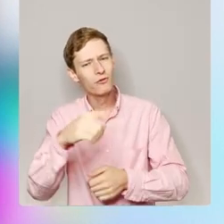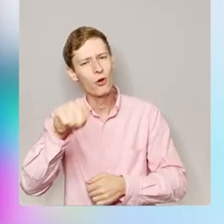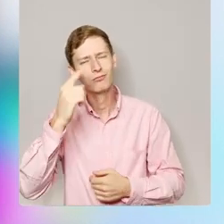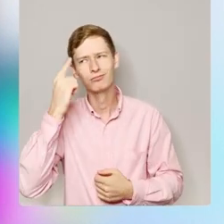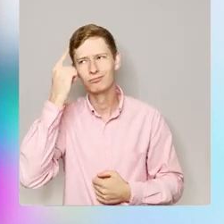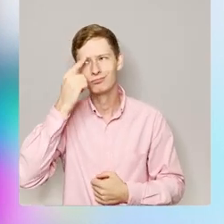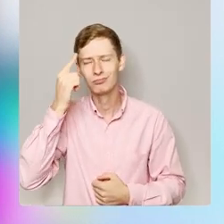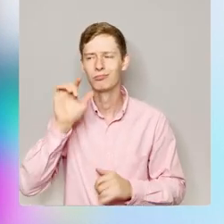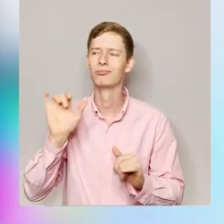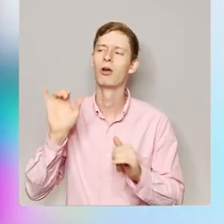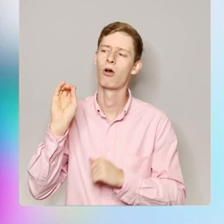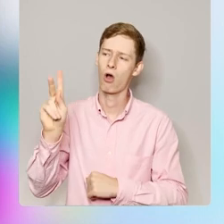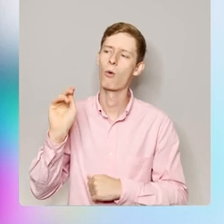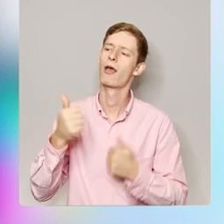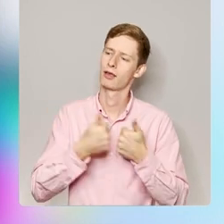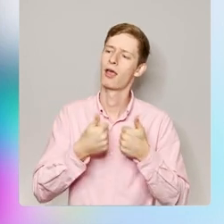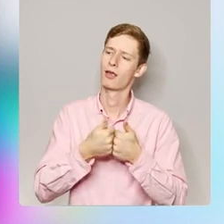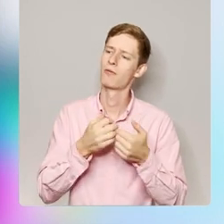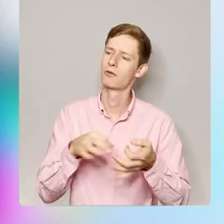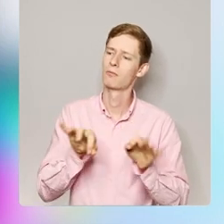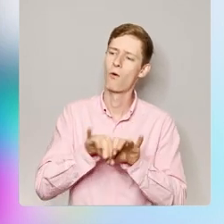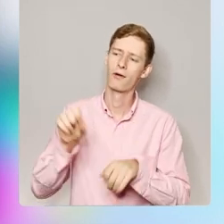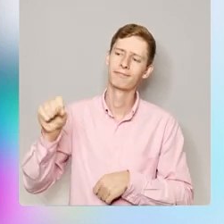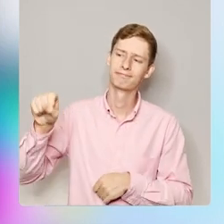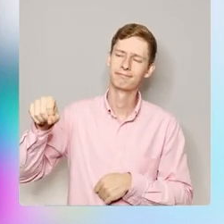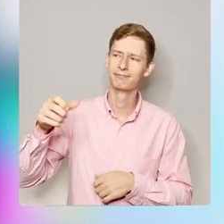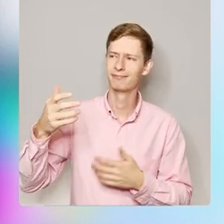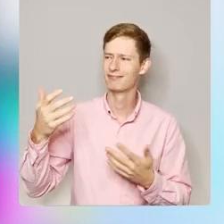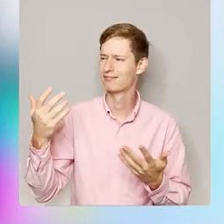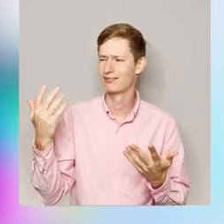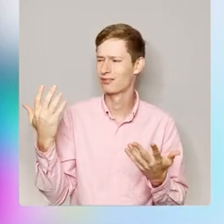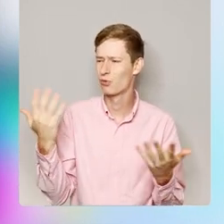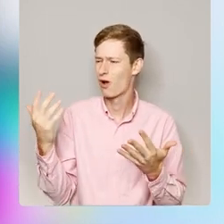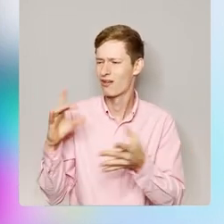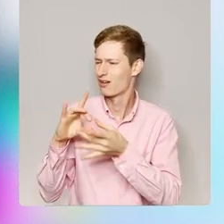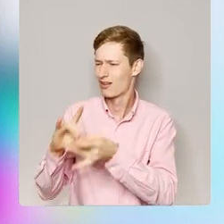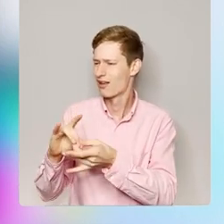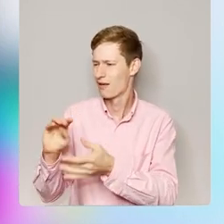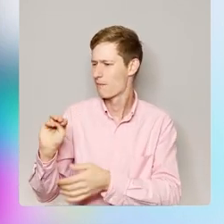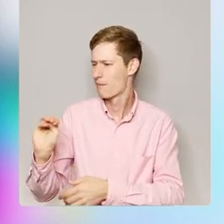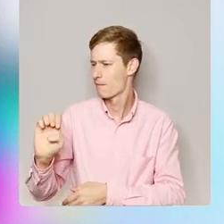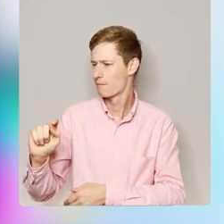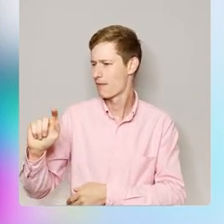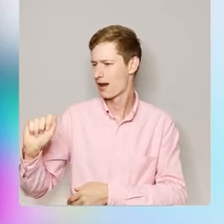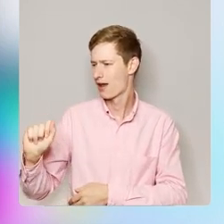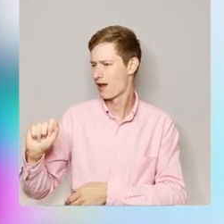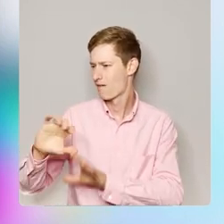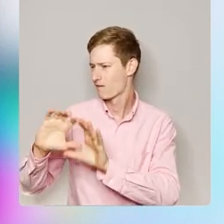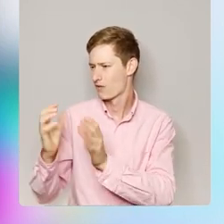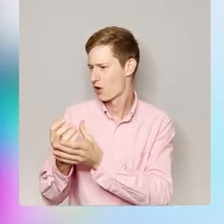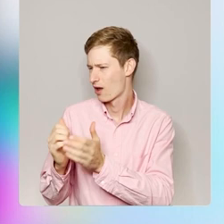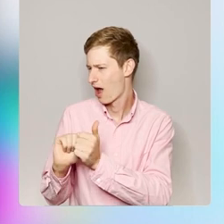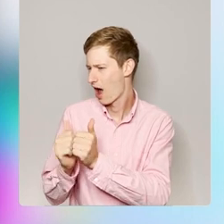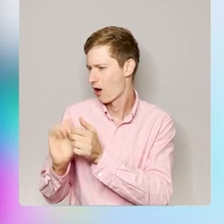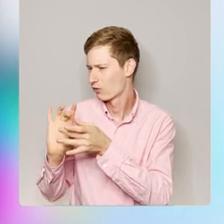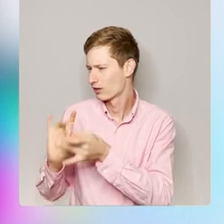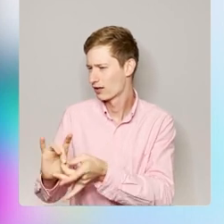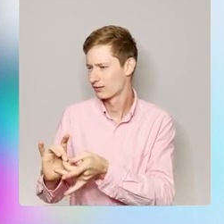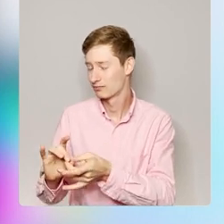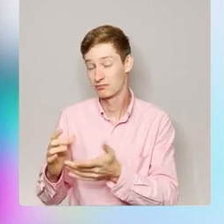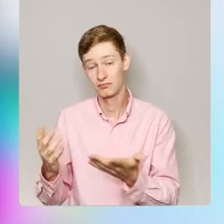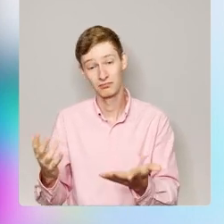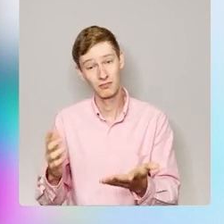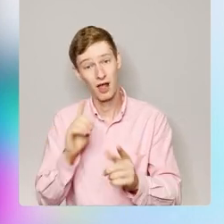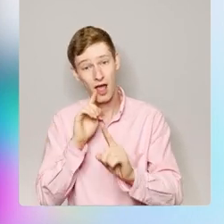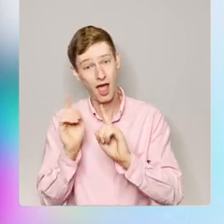you know, I hear you about this game stuff, but, you know, what does that have to do with the metaverse? And I think the answer to that question is, you